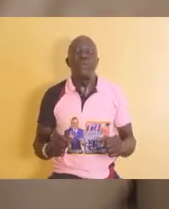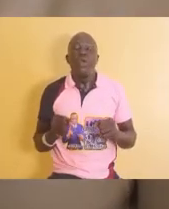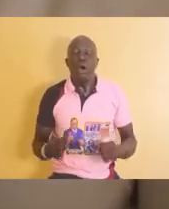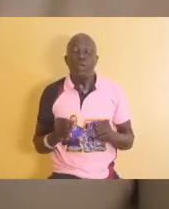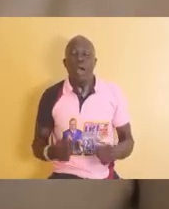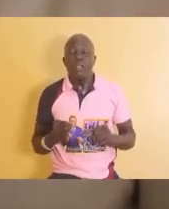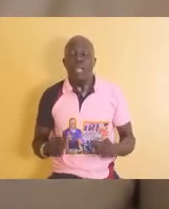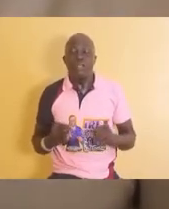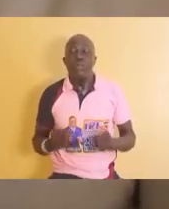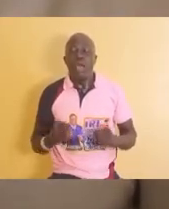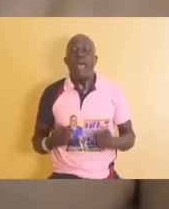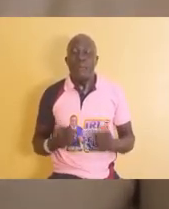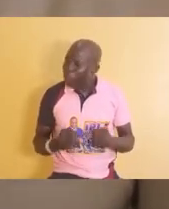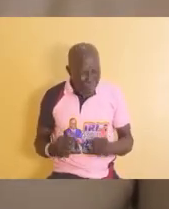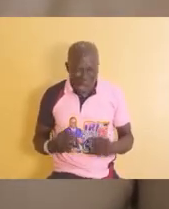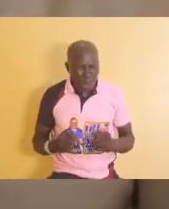yes. Oh God, yes.